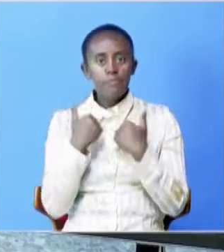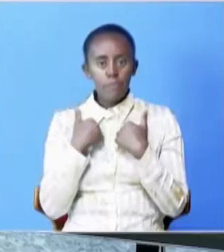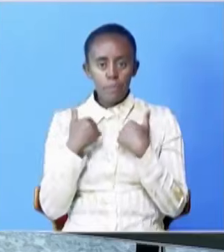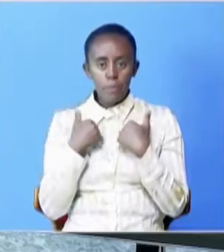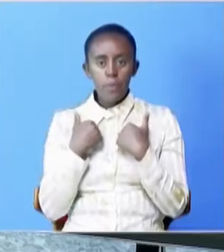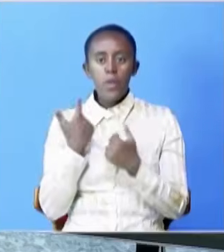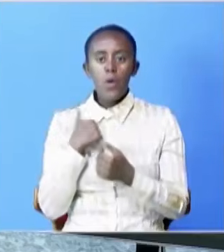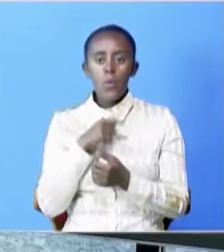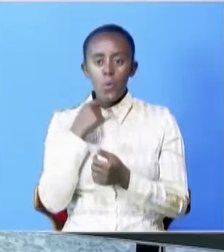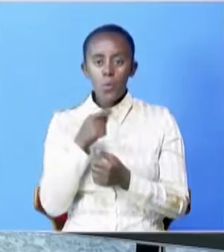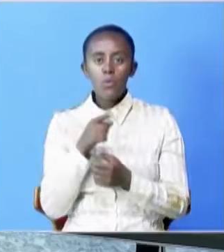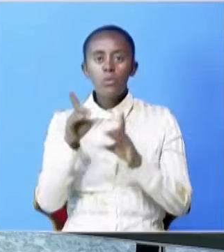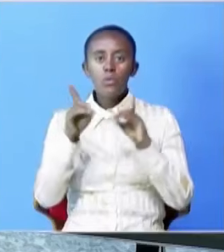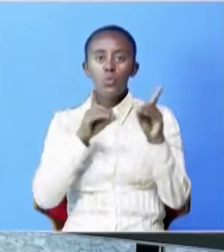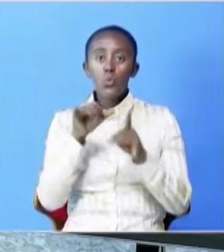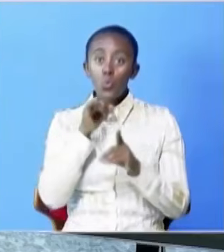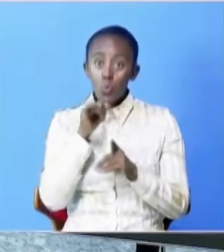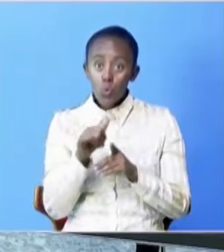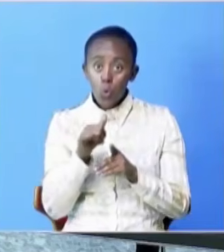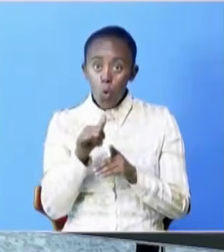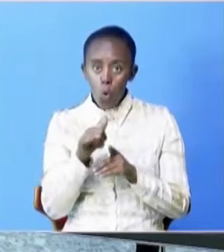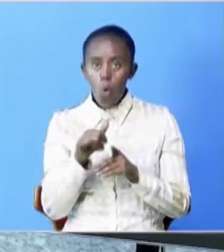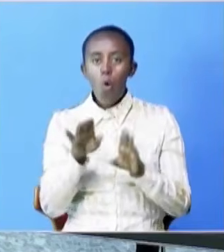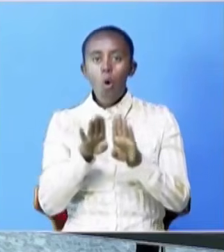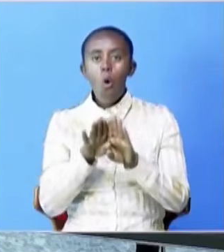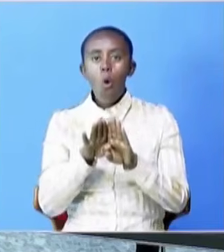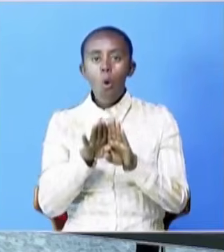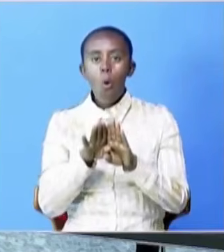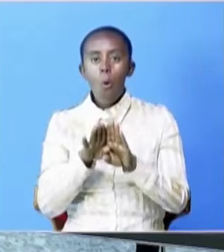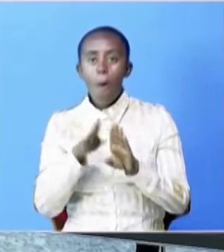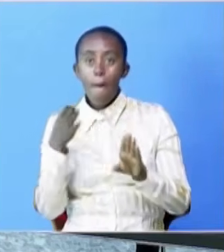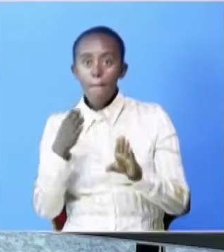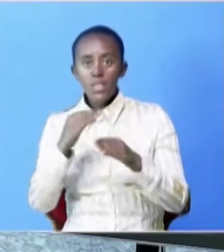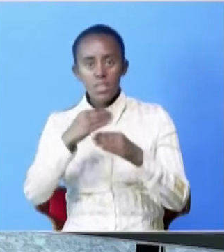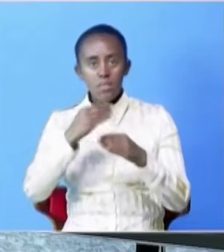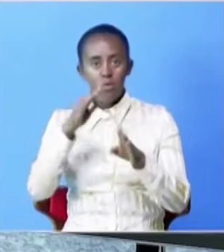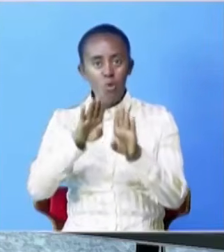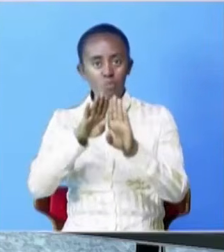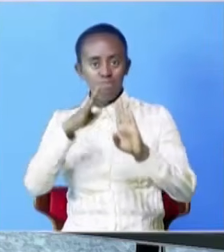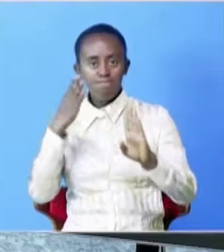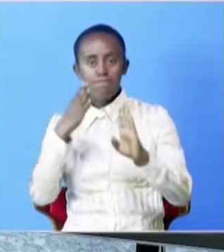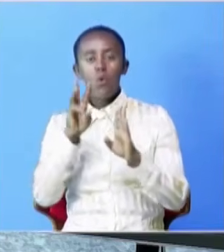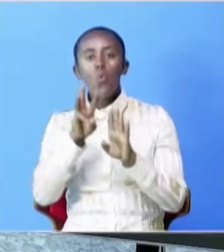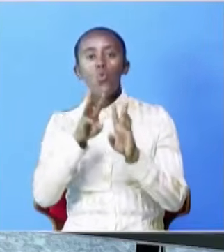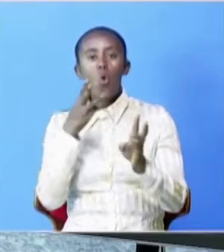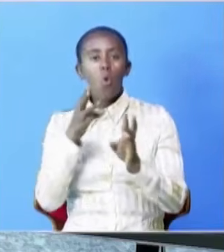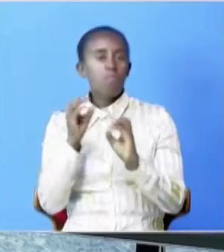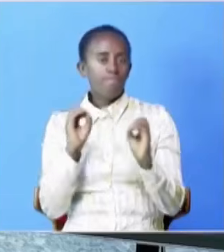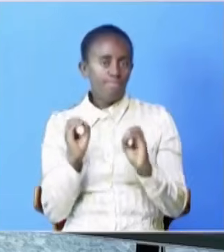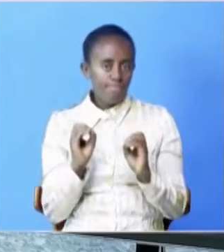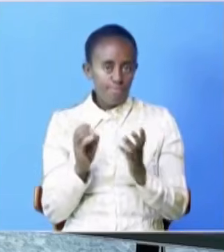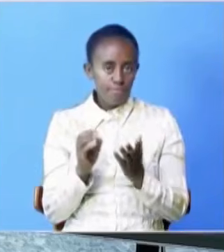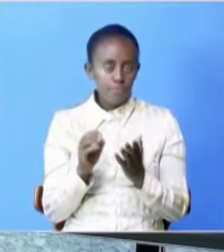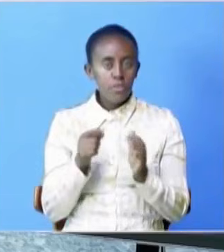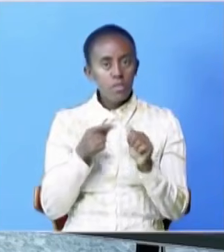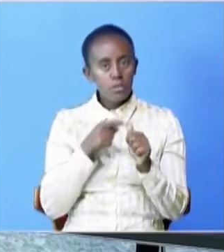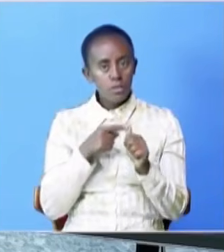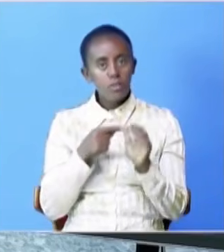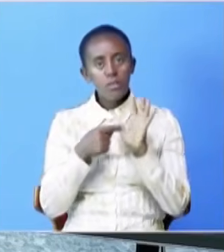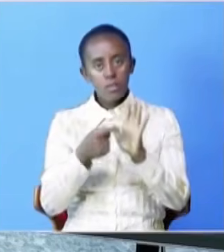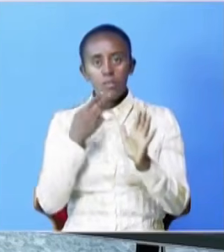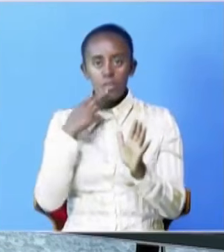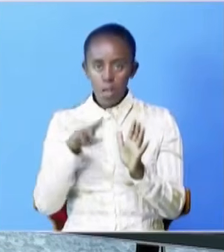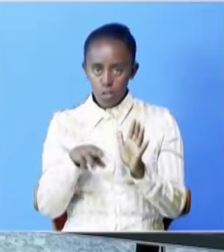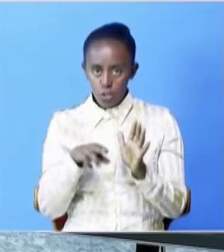We said, do not open the window. So it has 2 uses, the sentence. One is to show